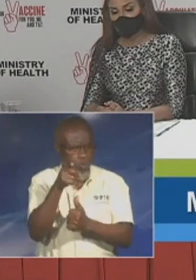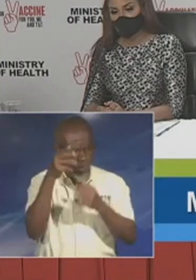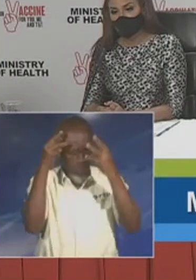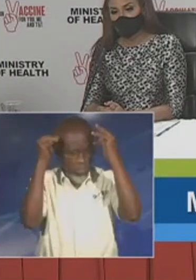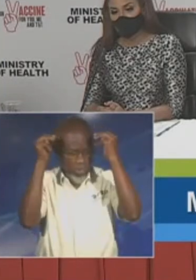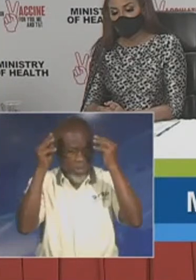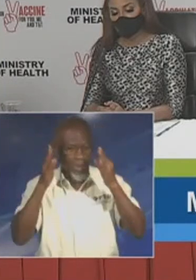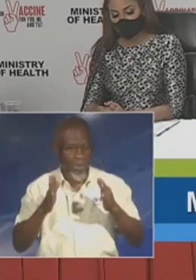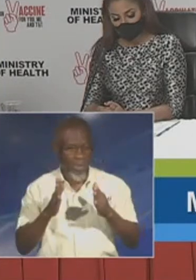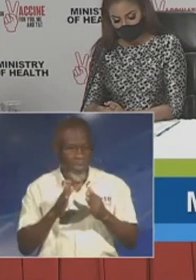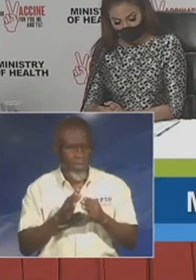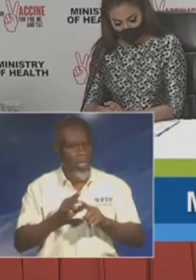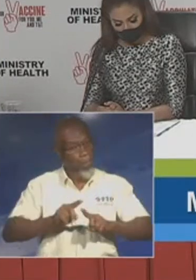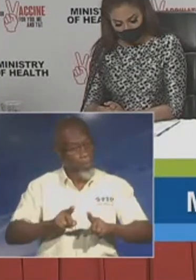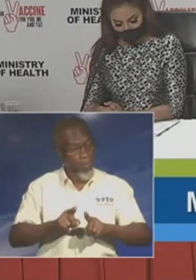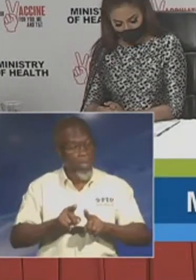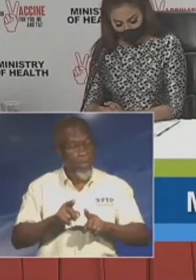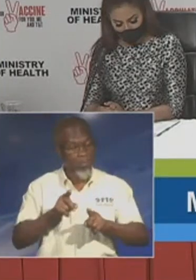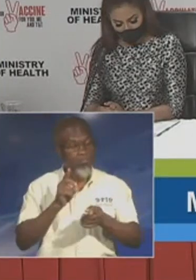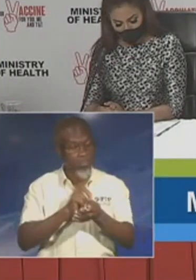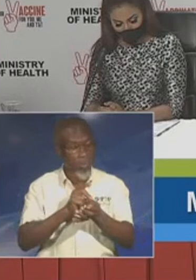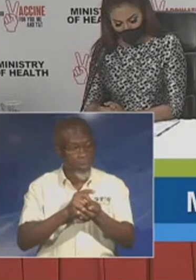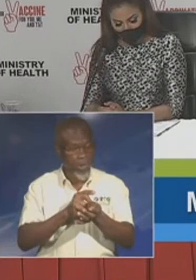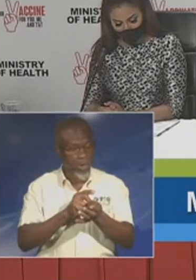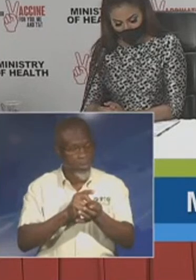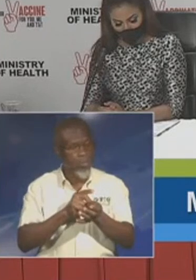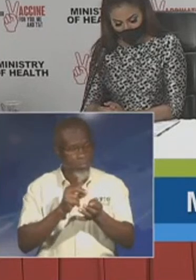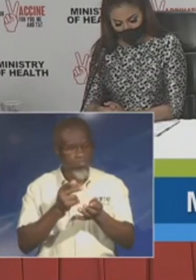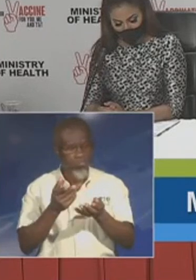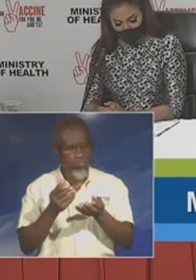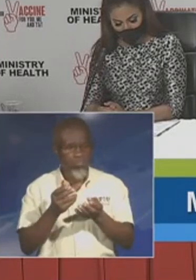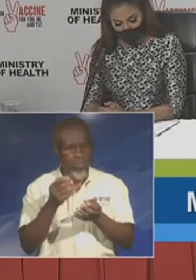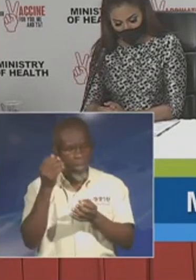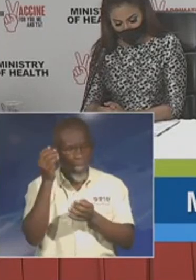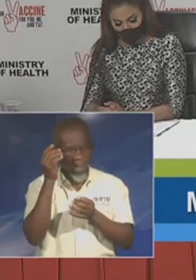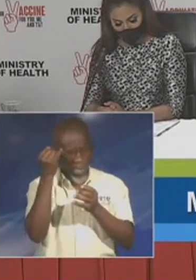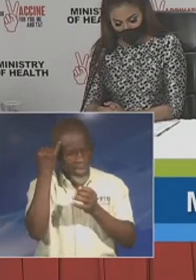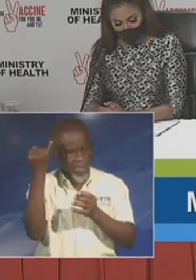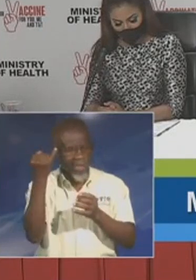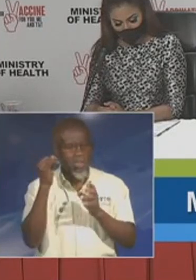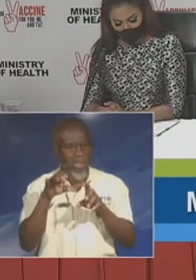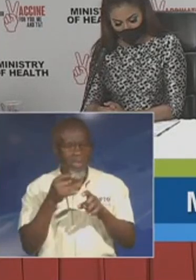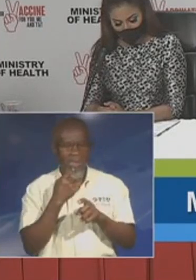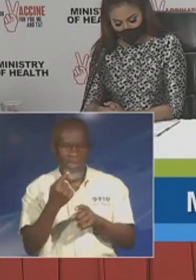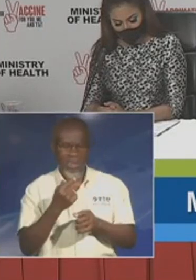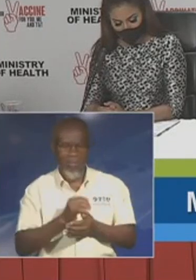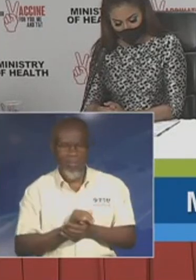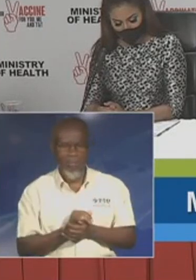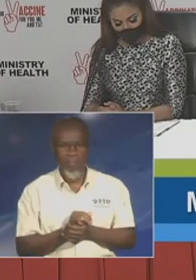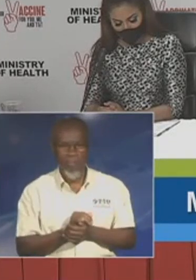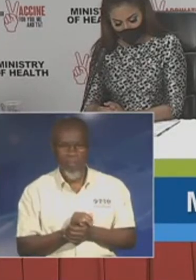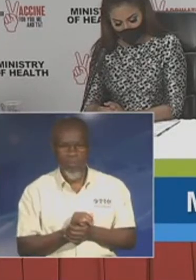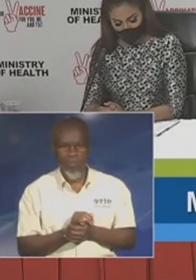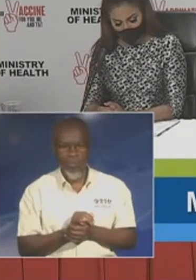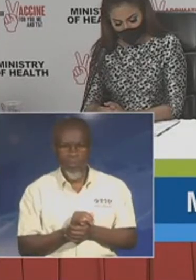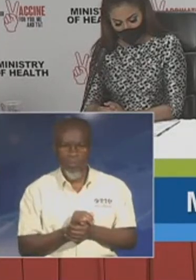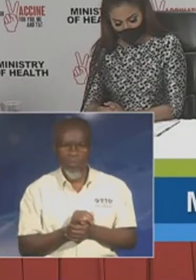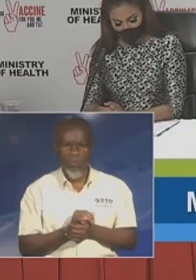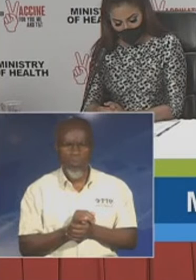course the doctor's opinions are also welcome. And that would be any concerns, Minister, about COVID in